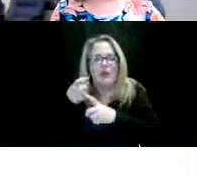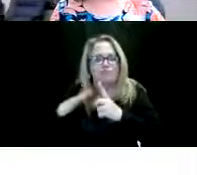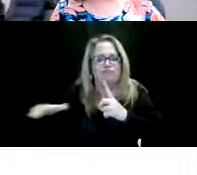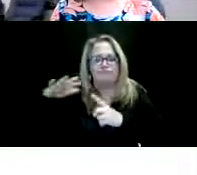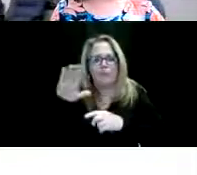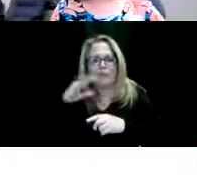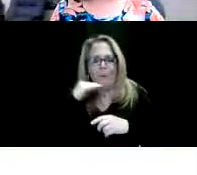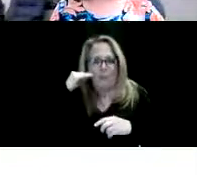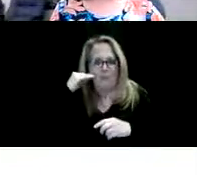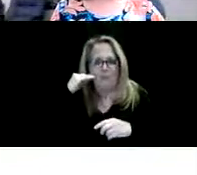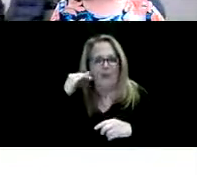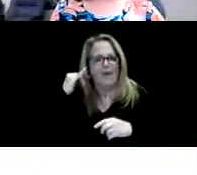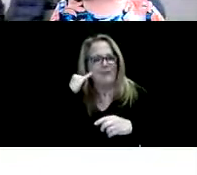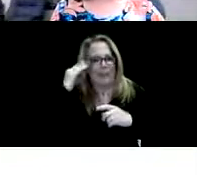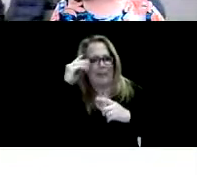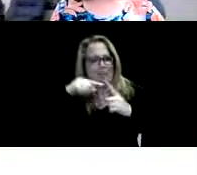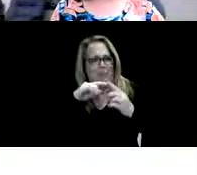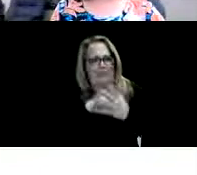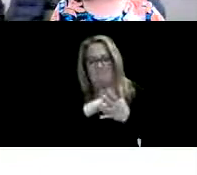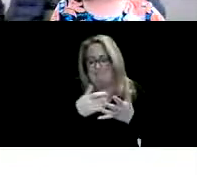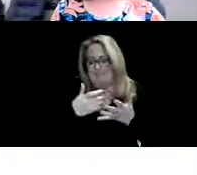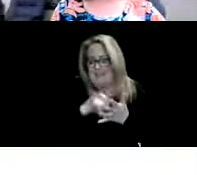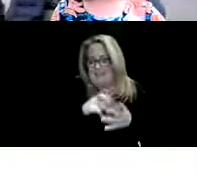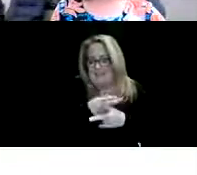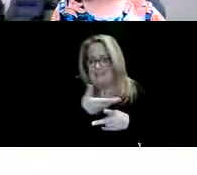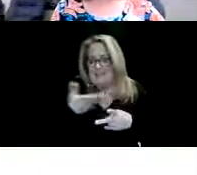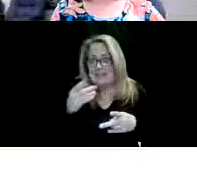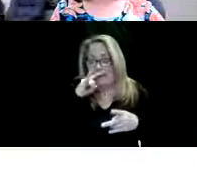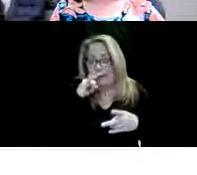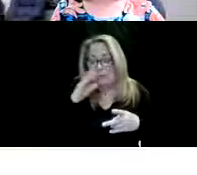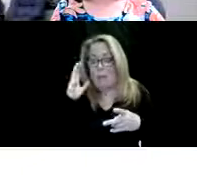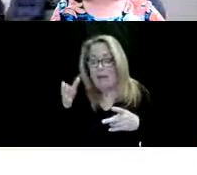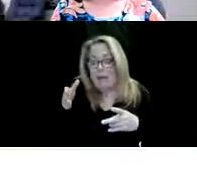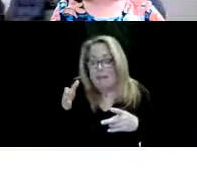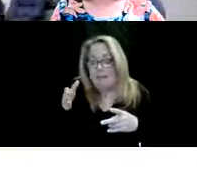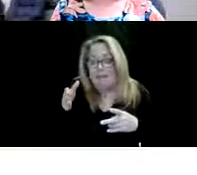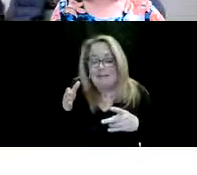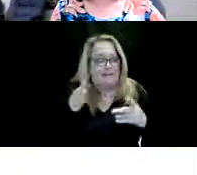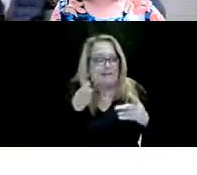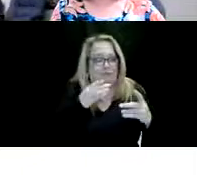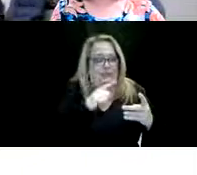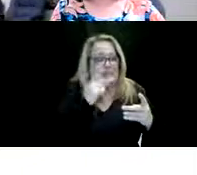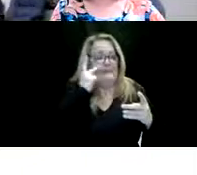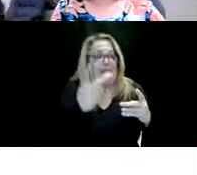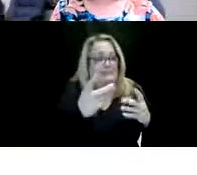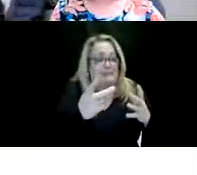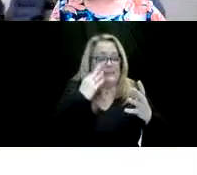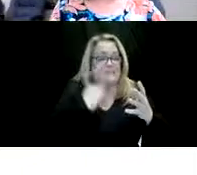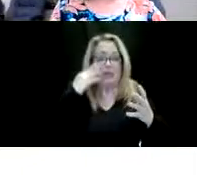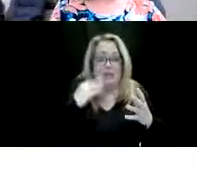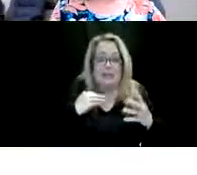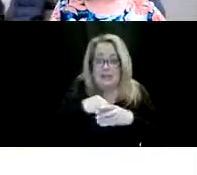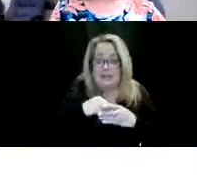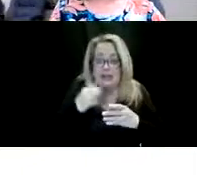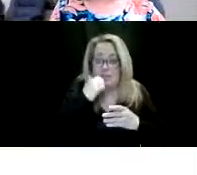makes sense because they're the types of things that kids will contact in their everyday life, so that makes sense.